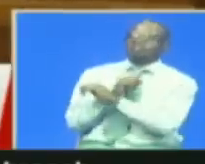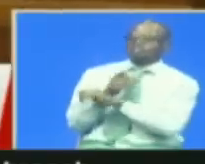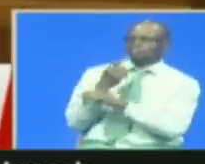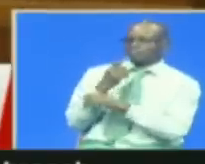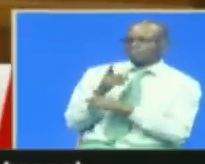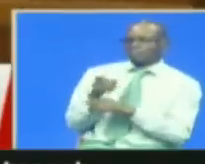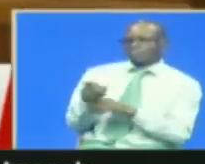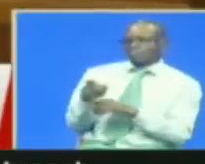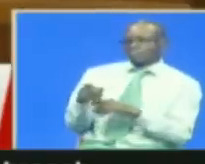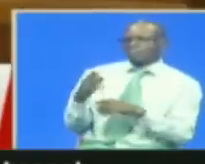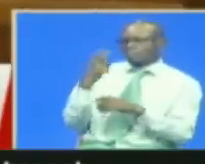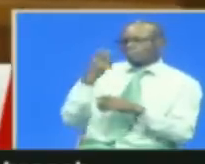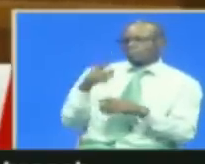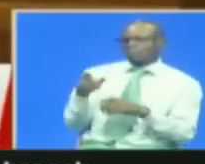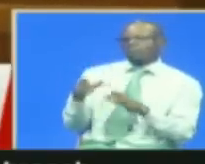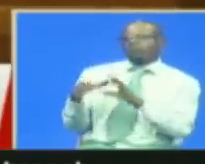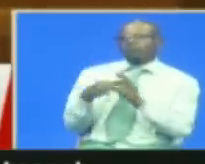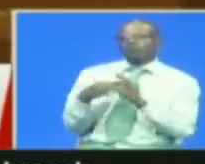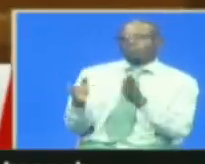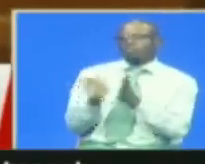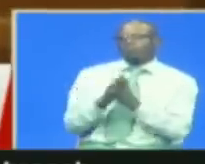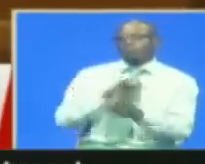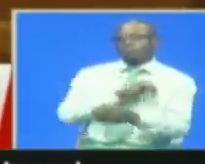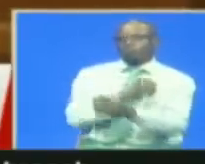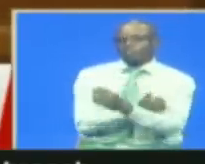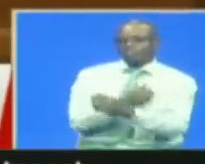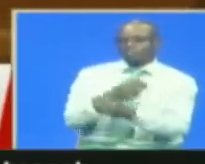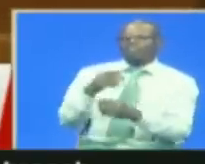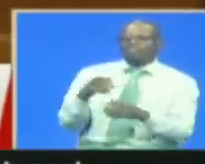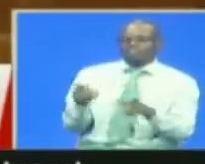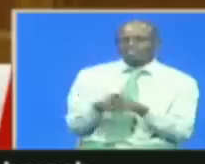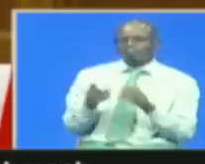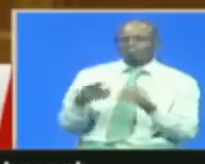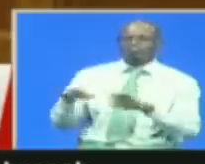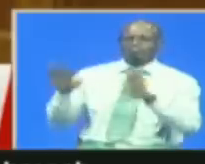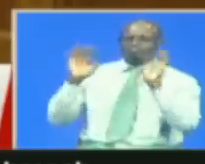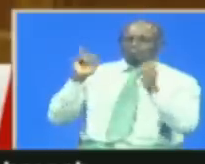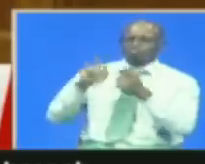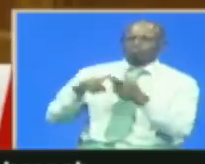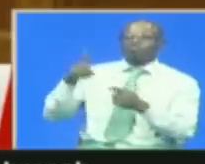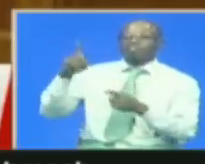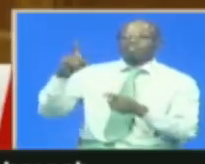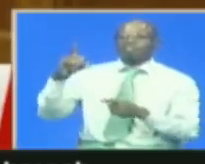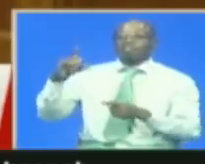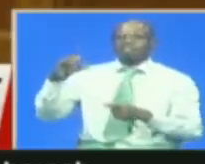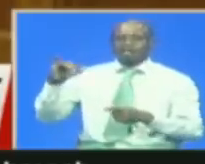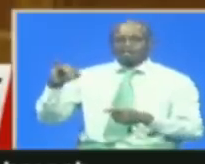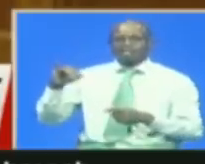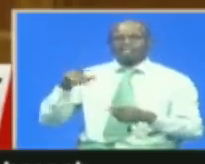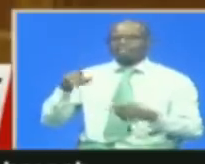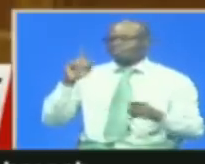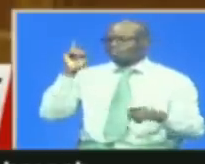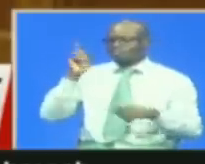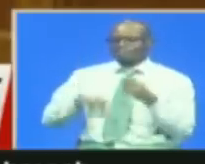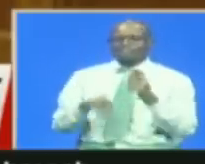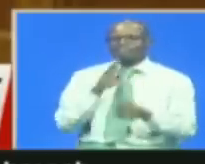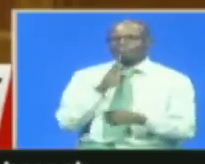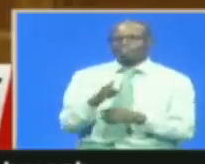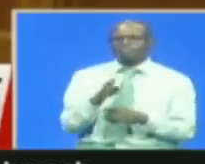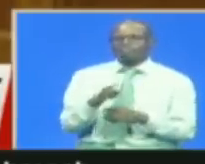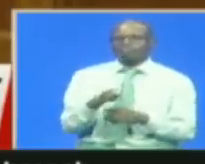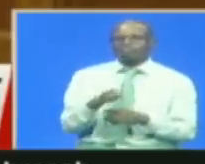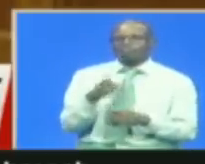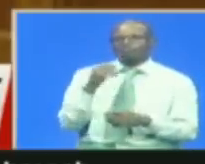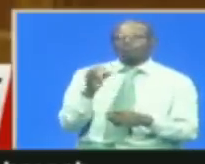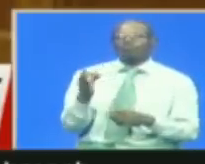already cooperated with authorities by surrendering to the DCI. It is cannot be because of